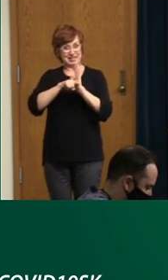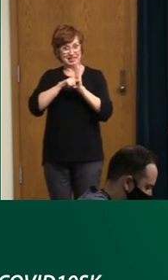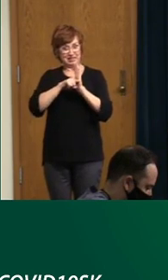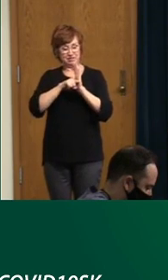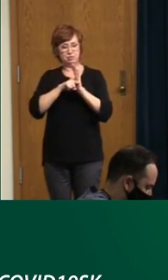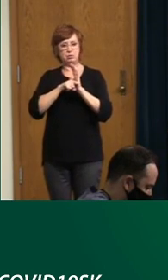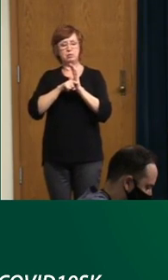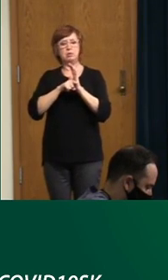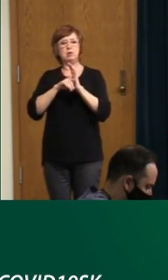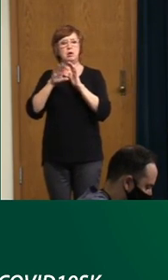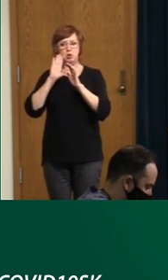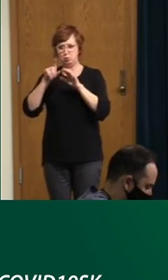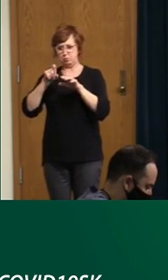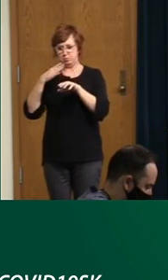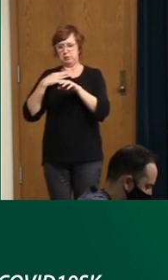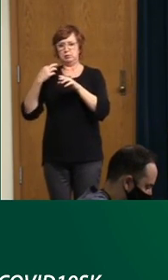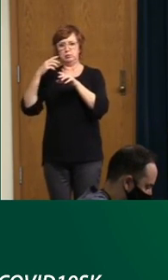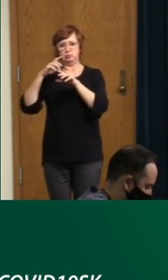data entry.